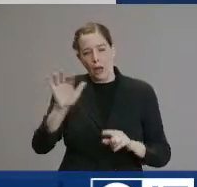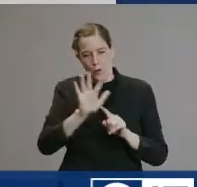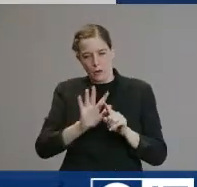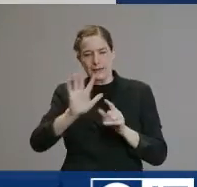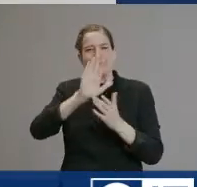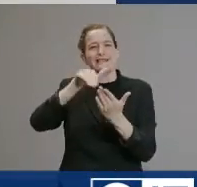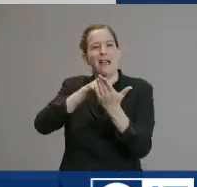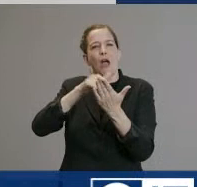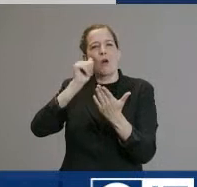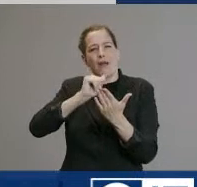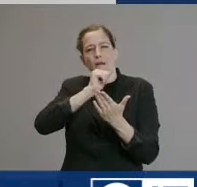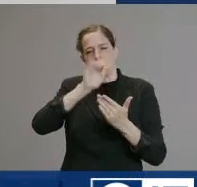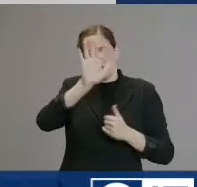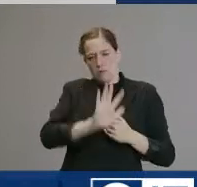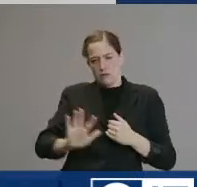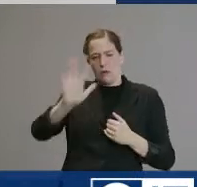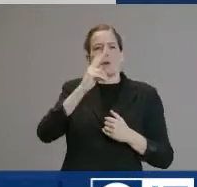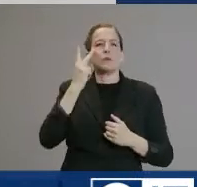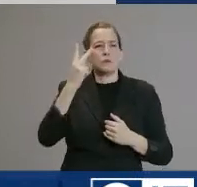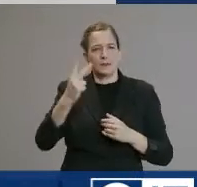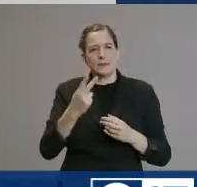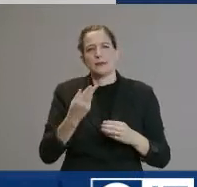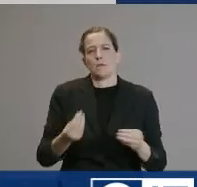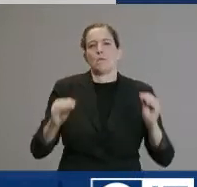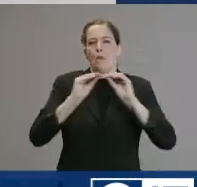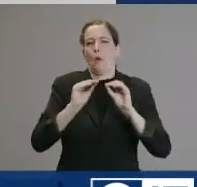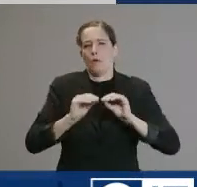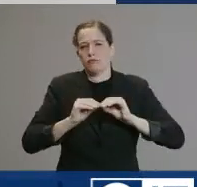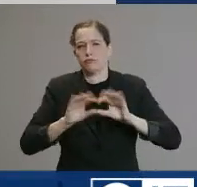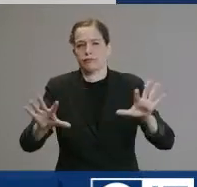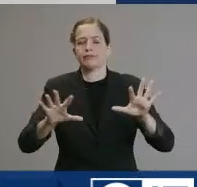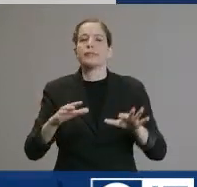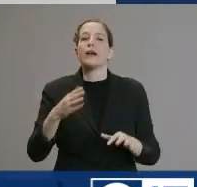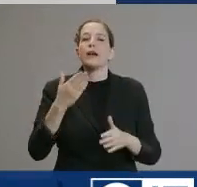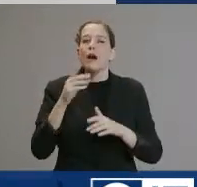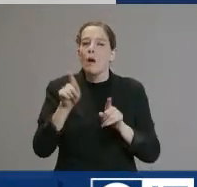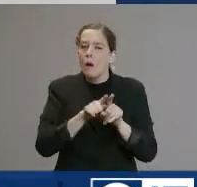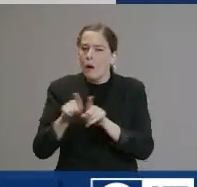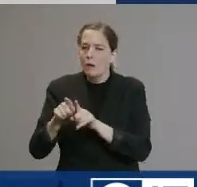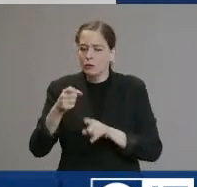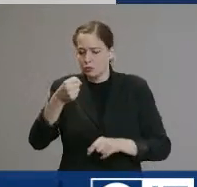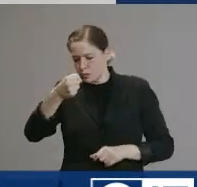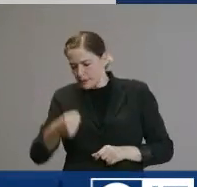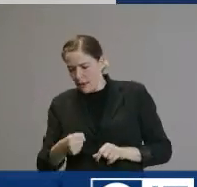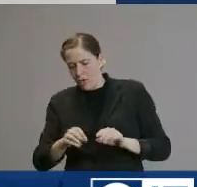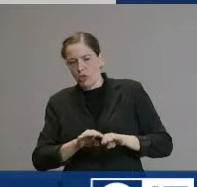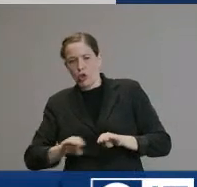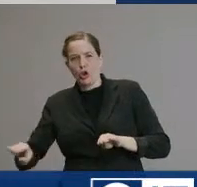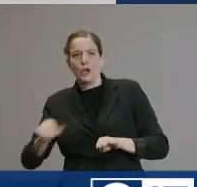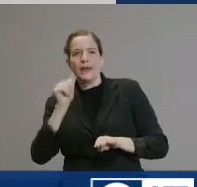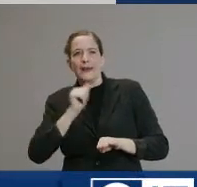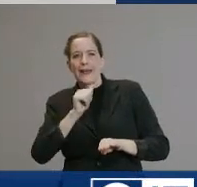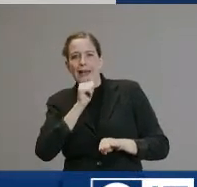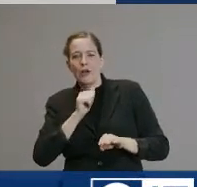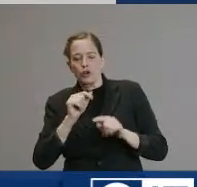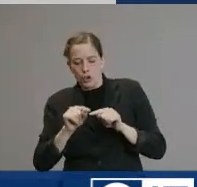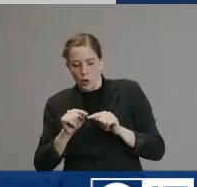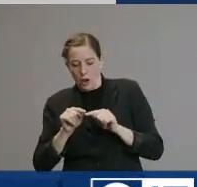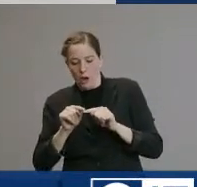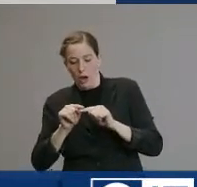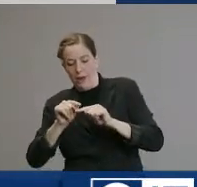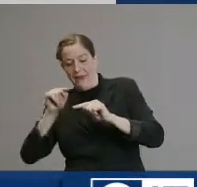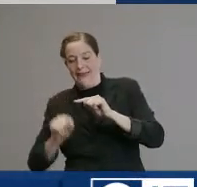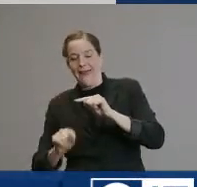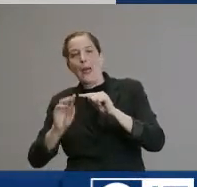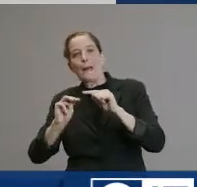do know that there are increased cases across the border in Mexicali and Sonora that are diverting patients up